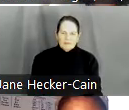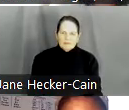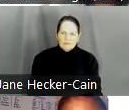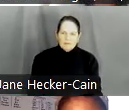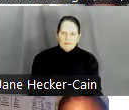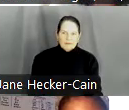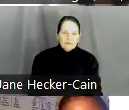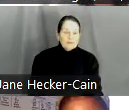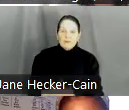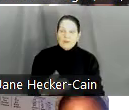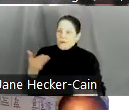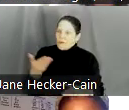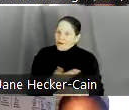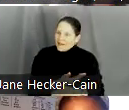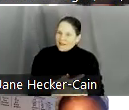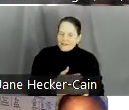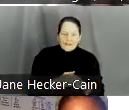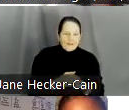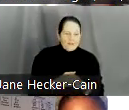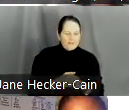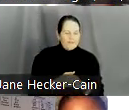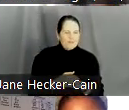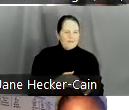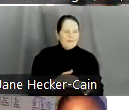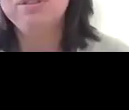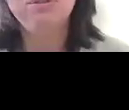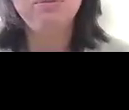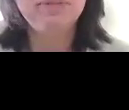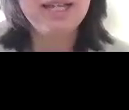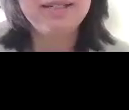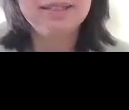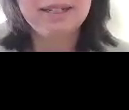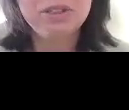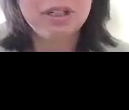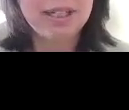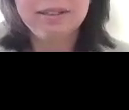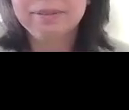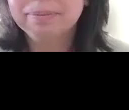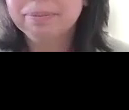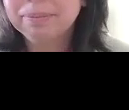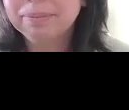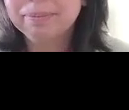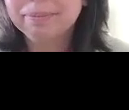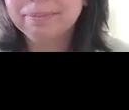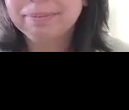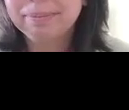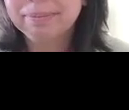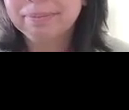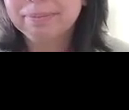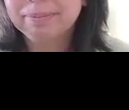And so welcome, everyone, and I am going to turn it over to McCain to get us started.